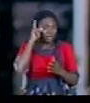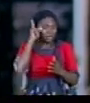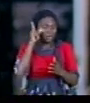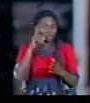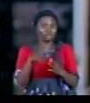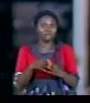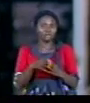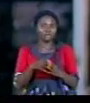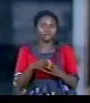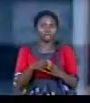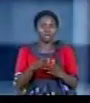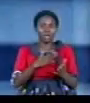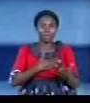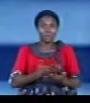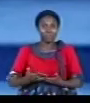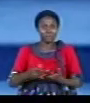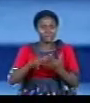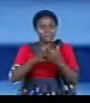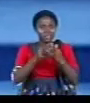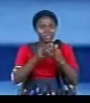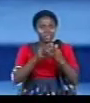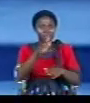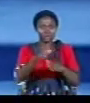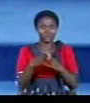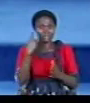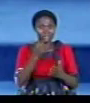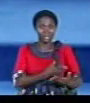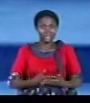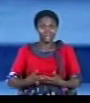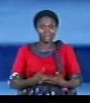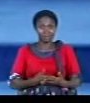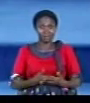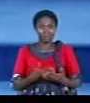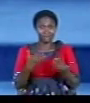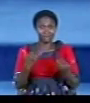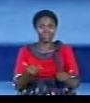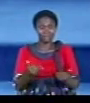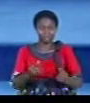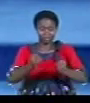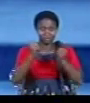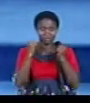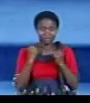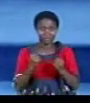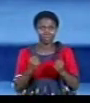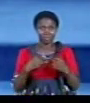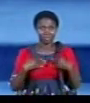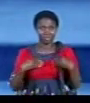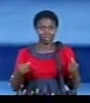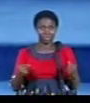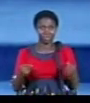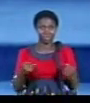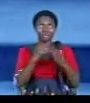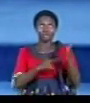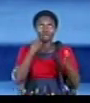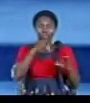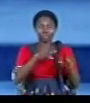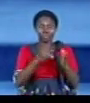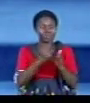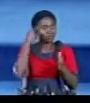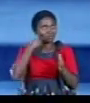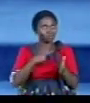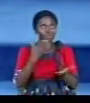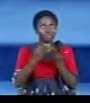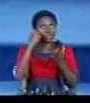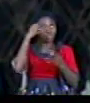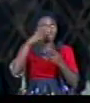strength. And look at the baby today. She's very healthy. I say, God, who has done this for me, may his name be glorified in Jesus' name.